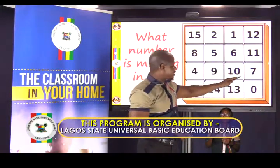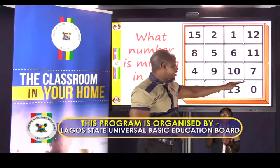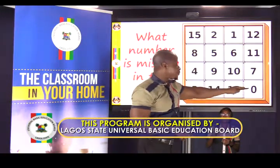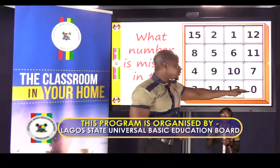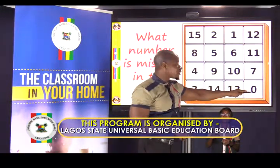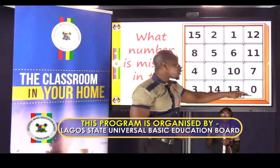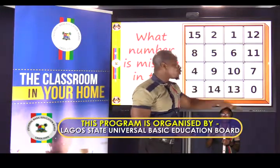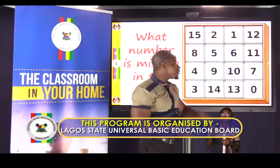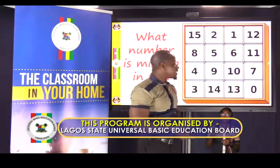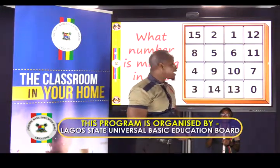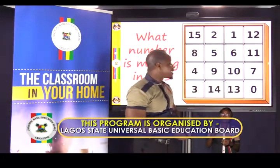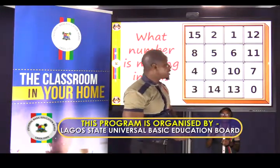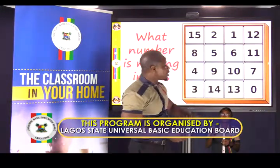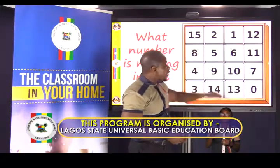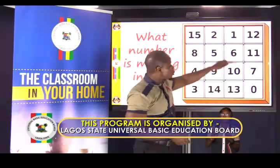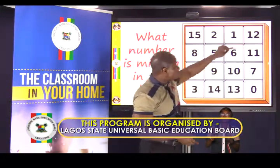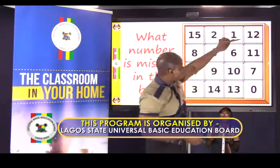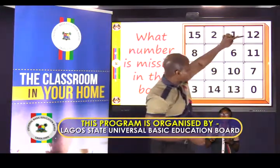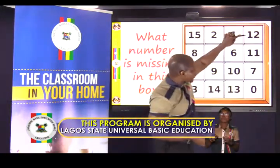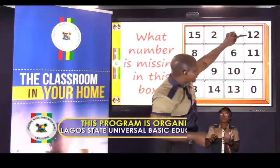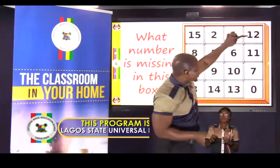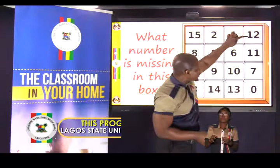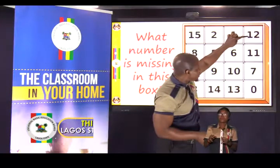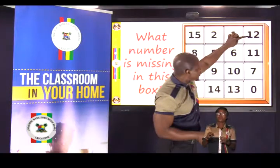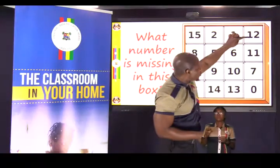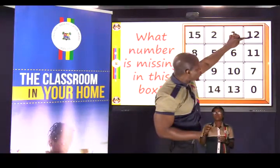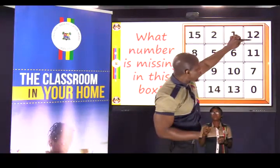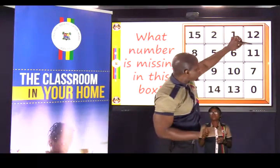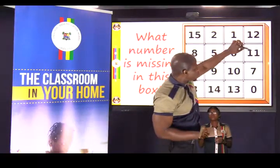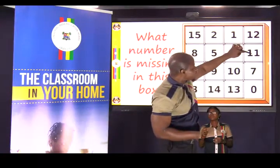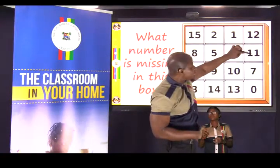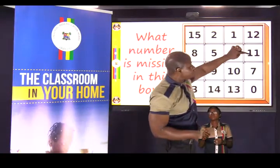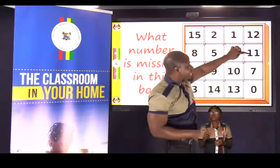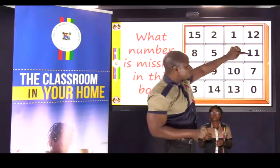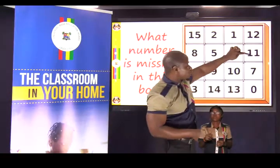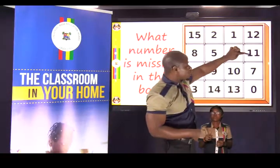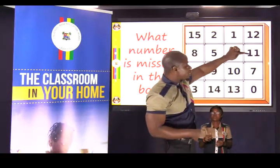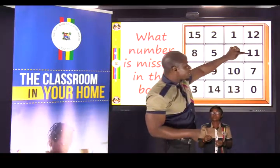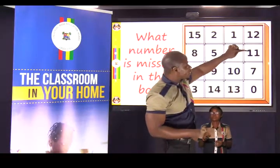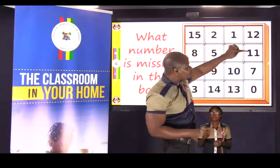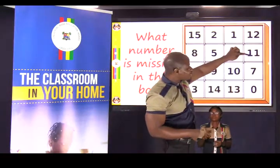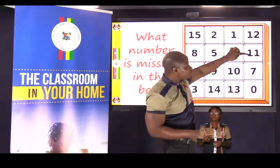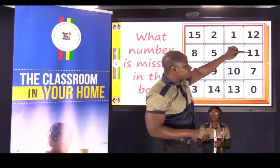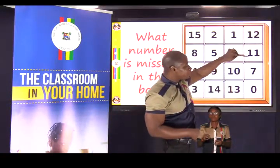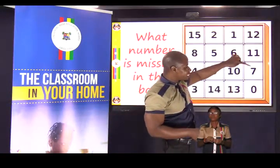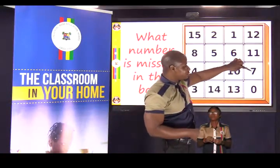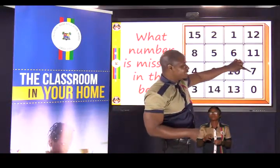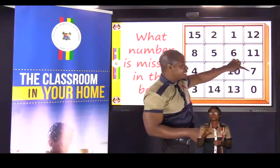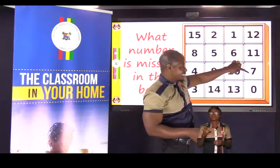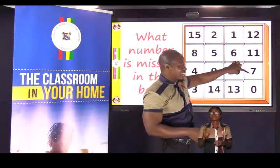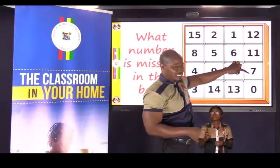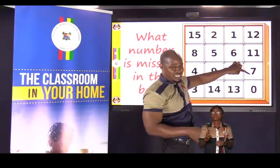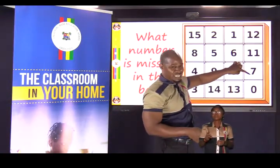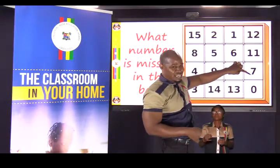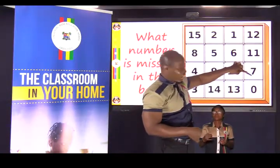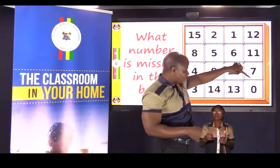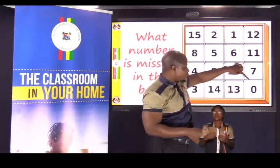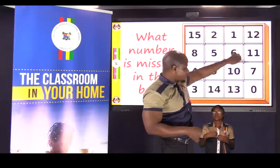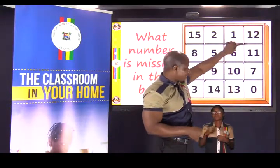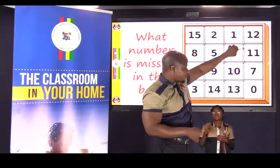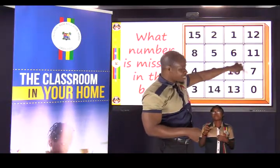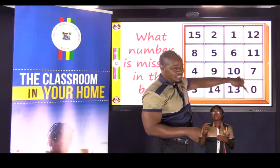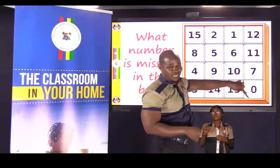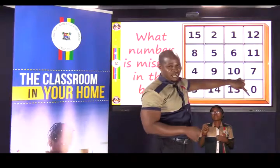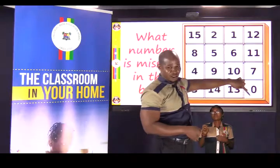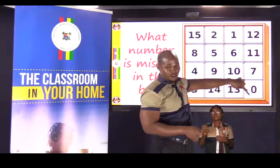30. 30 plus 0 will be 30. And so if you add along this place, 12 plus 11, that's 23. 23 plus 7 is 30. And you